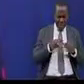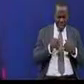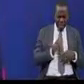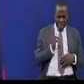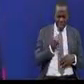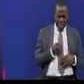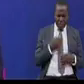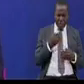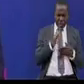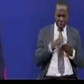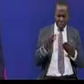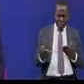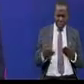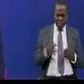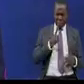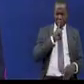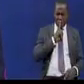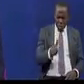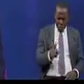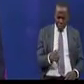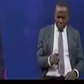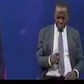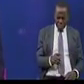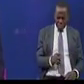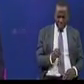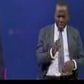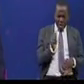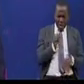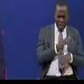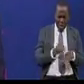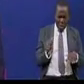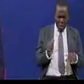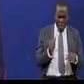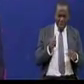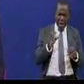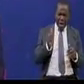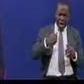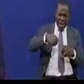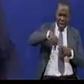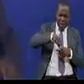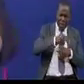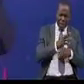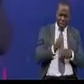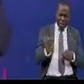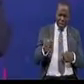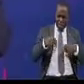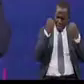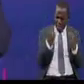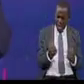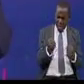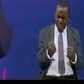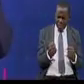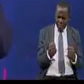A call. An anointing. The power. The